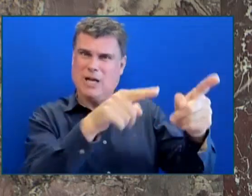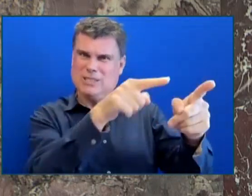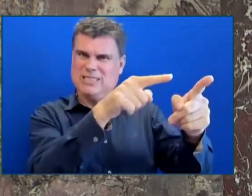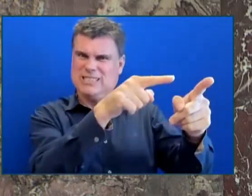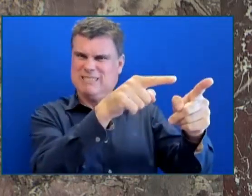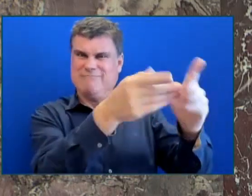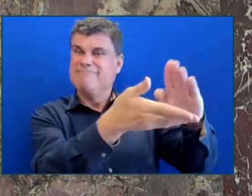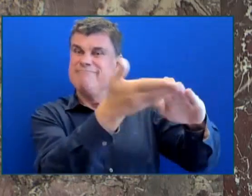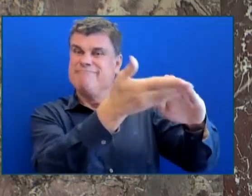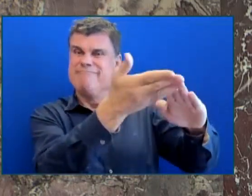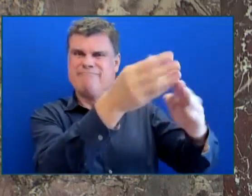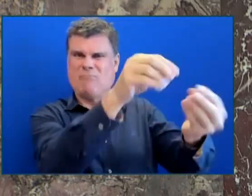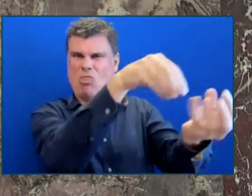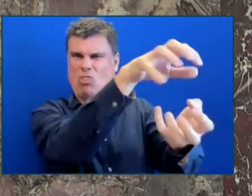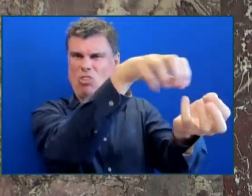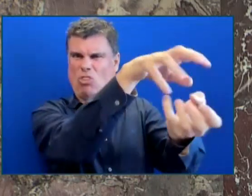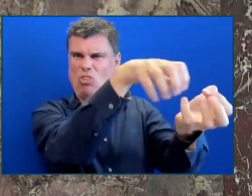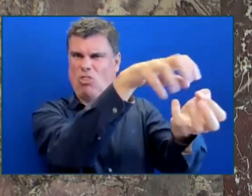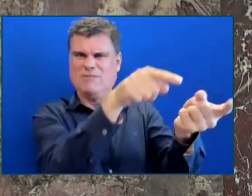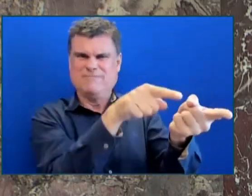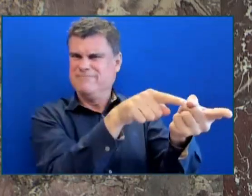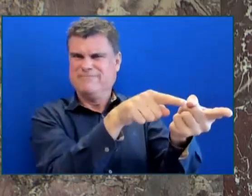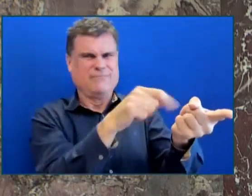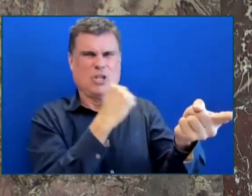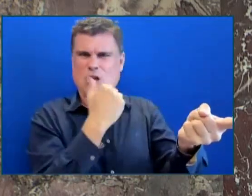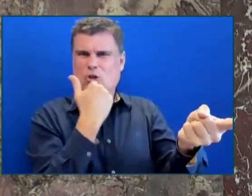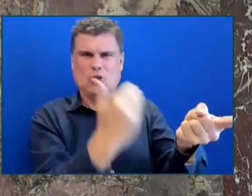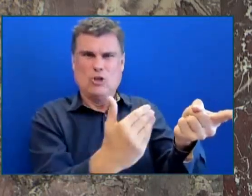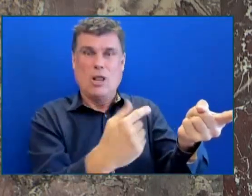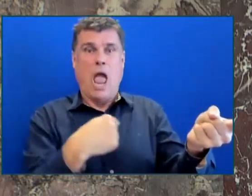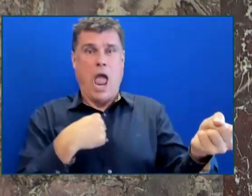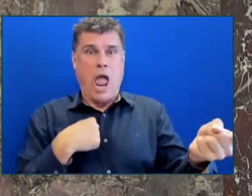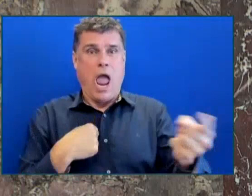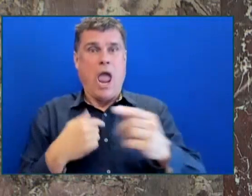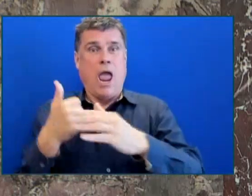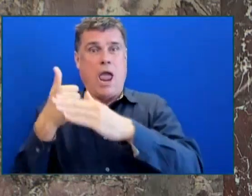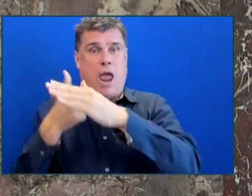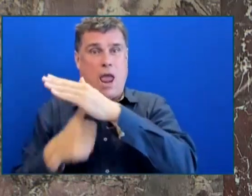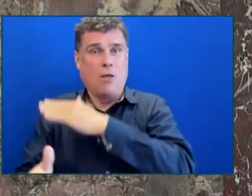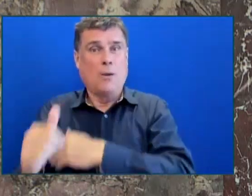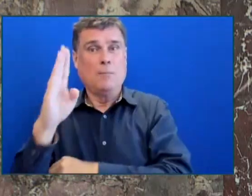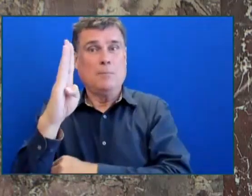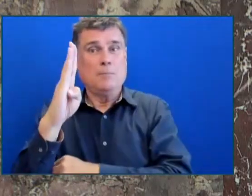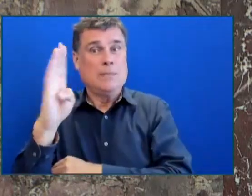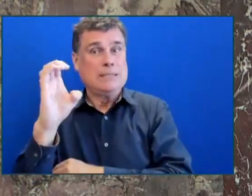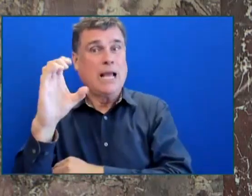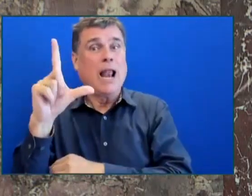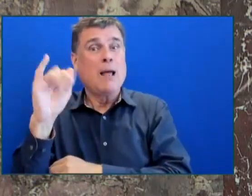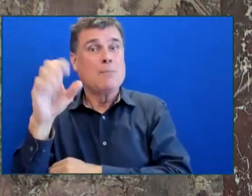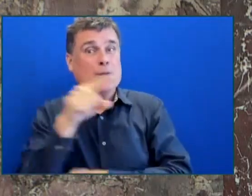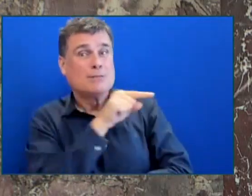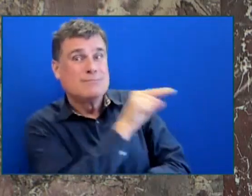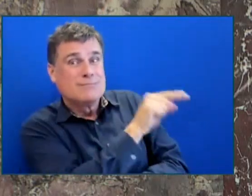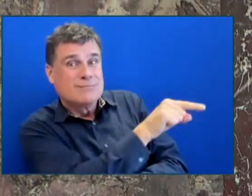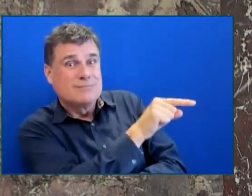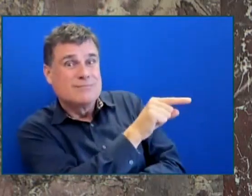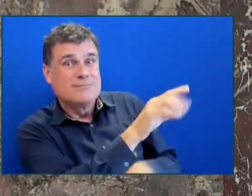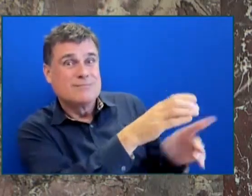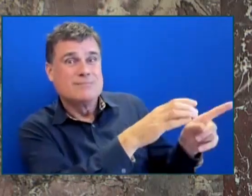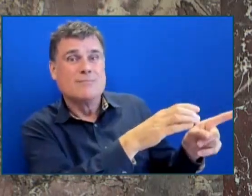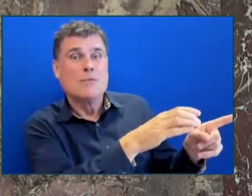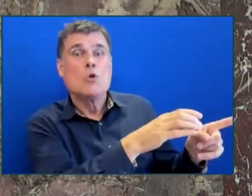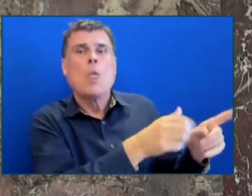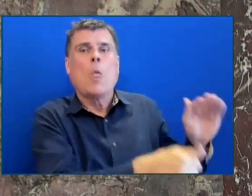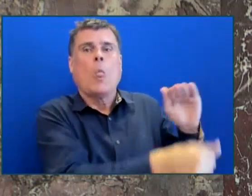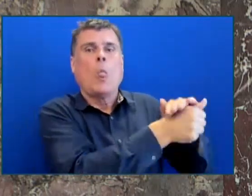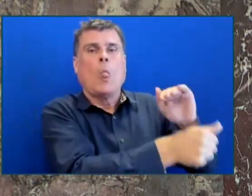is part of a pattern, though. There were a number of reports that were commissioned by the BC Liberals when they were in government that they did not